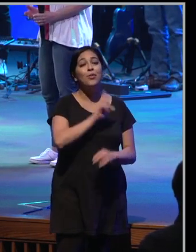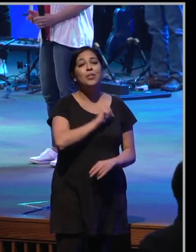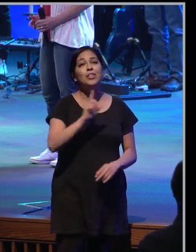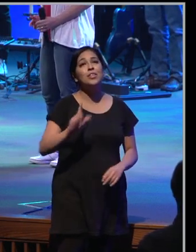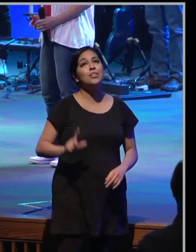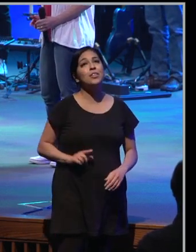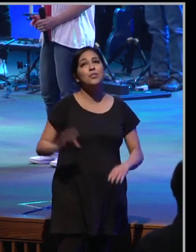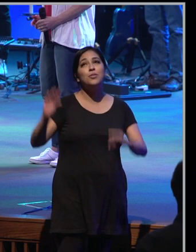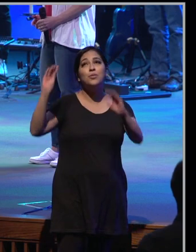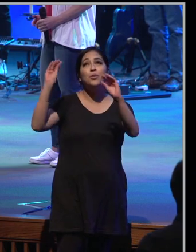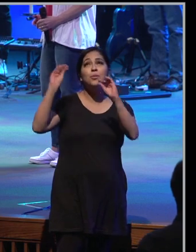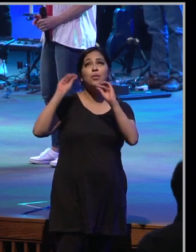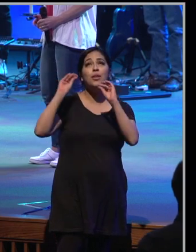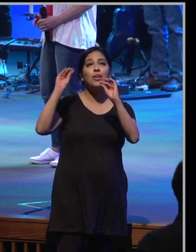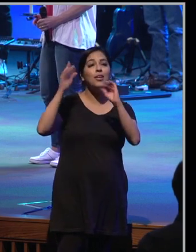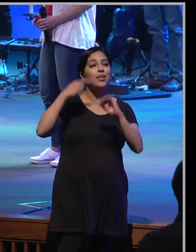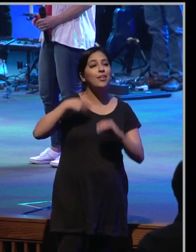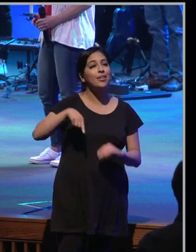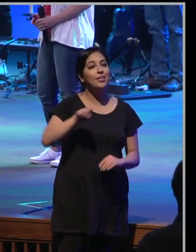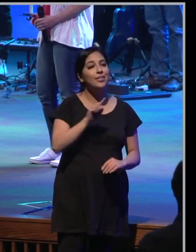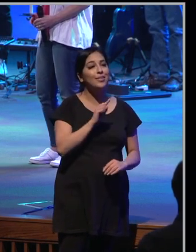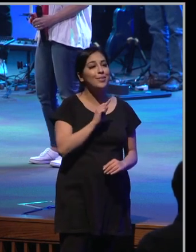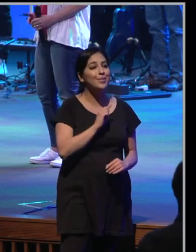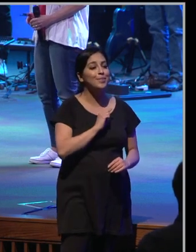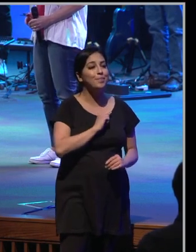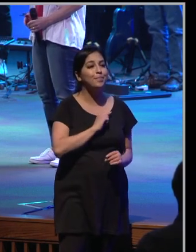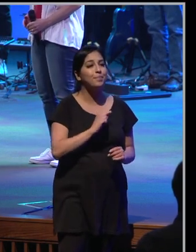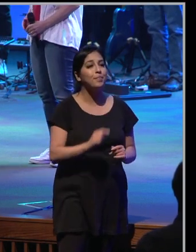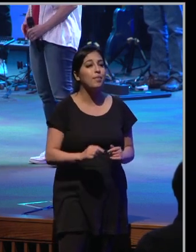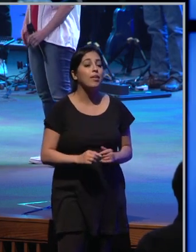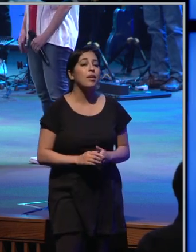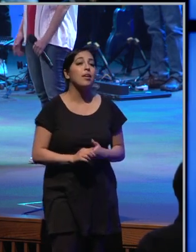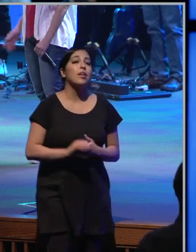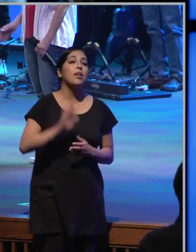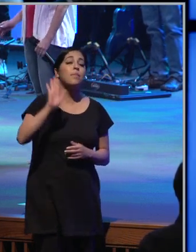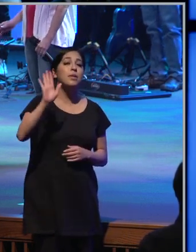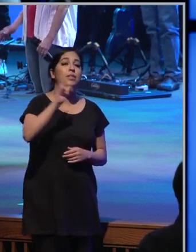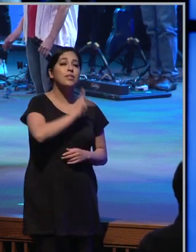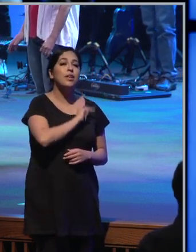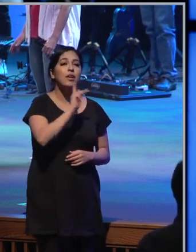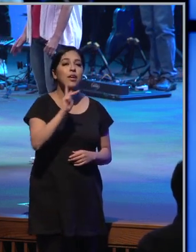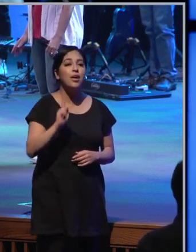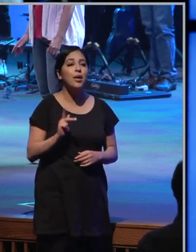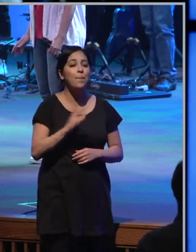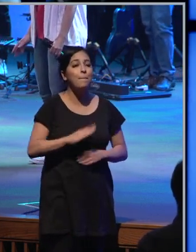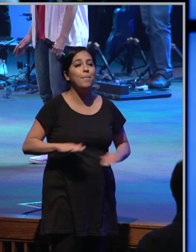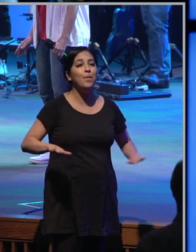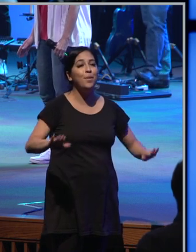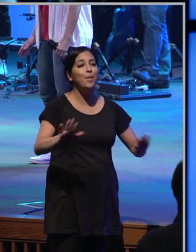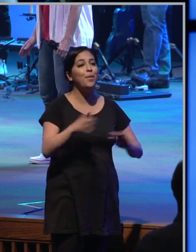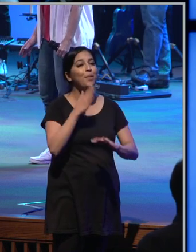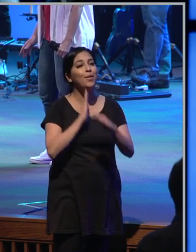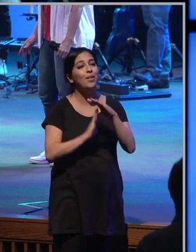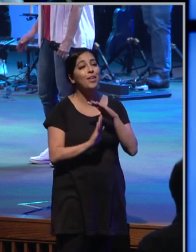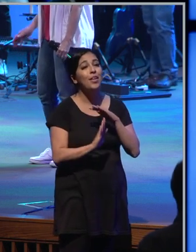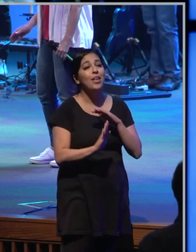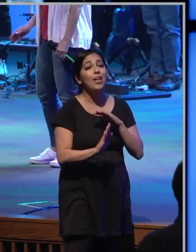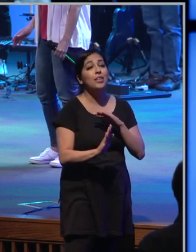simple. Lord, teach it to us. Your kingdom is heard.